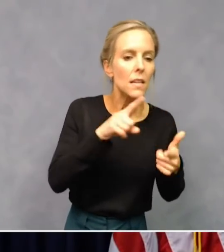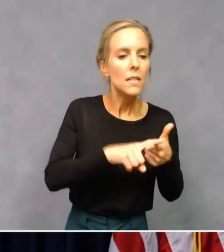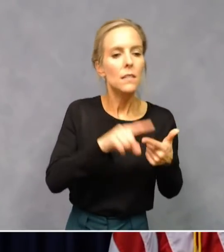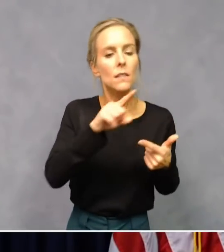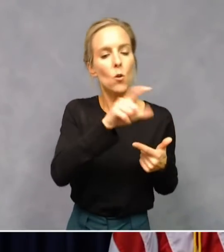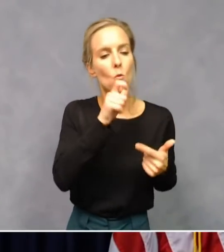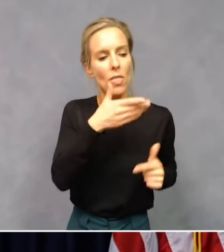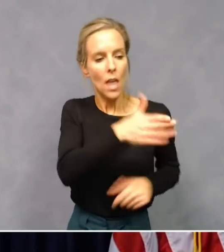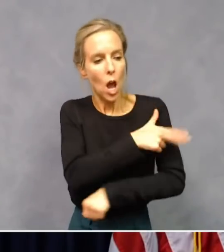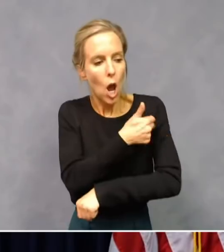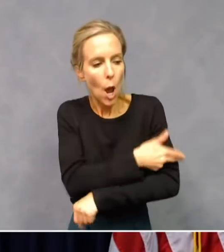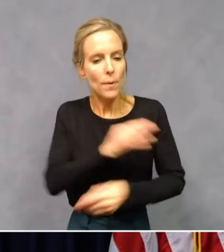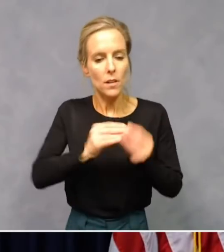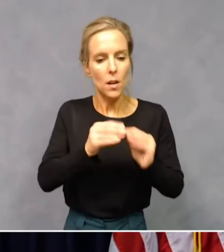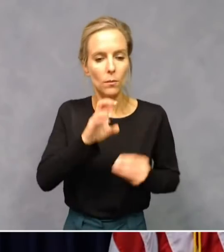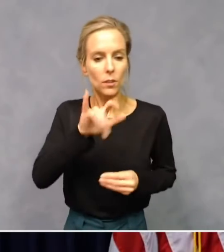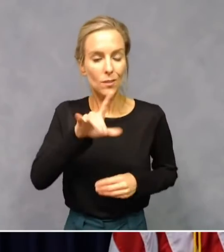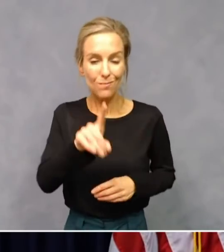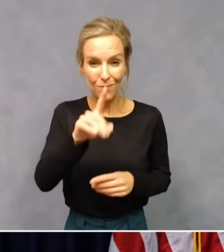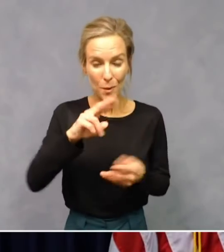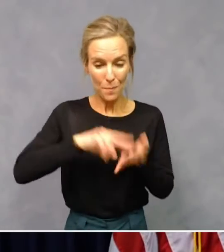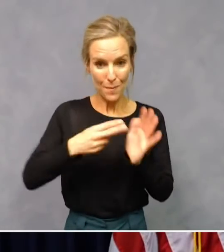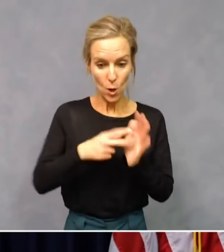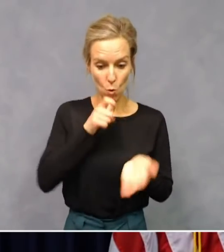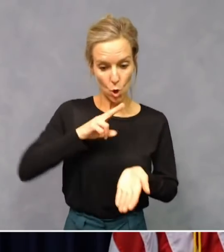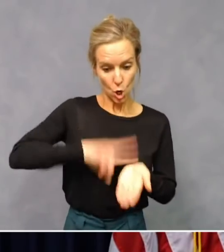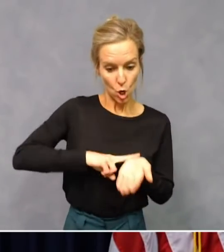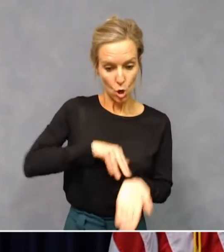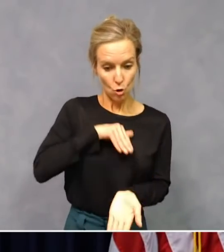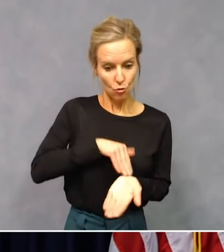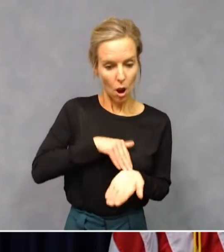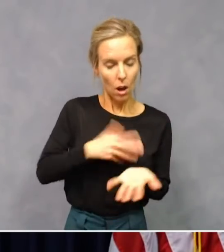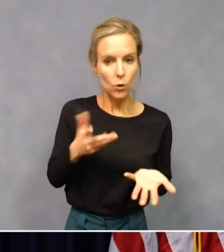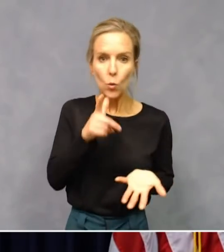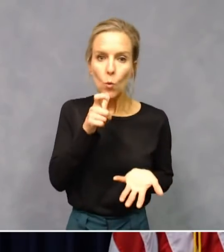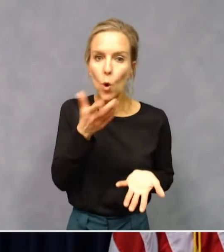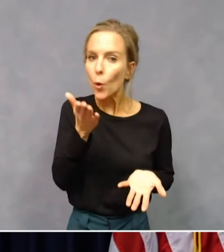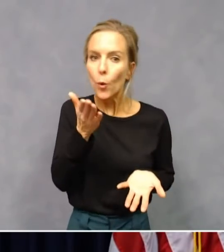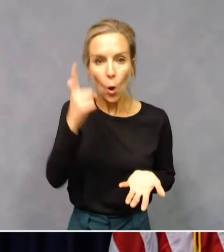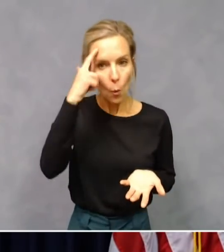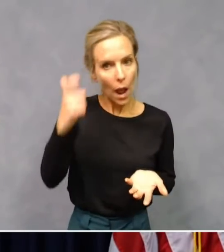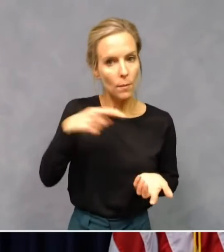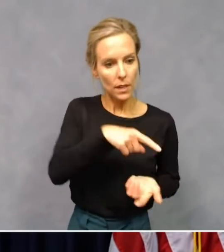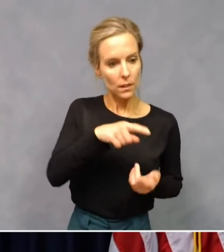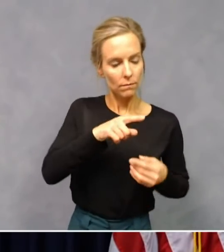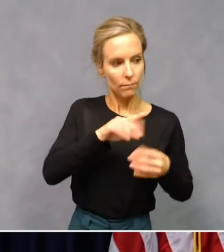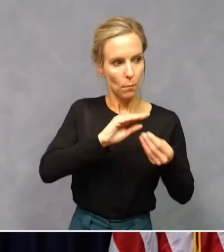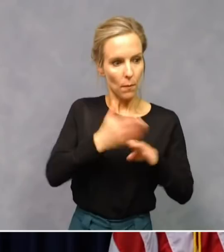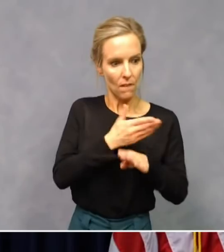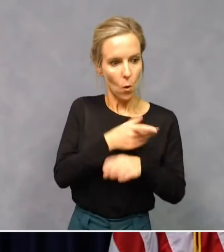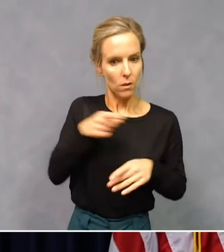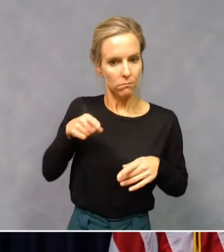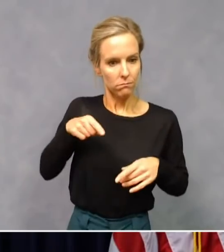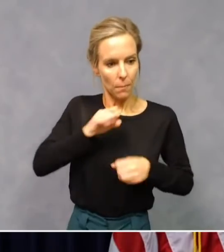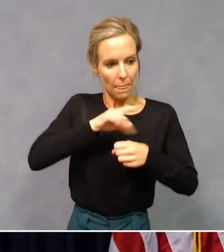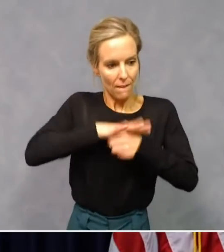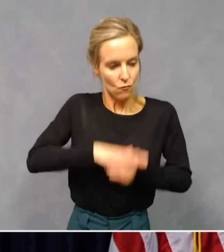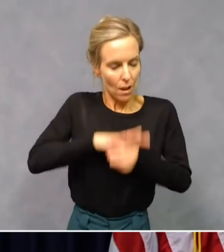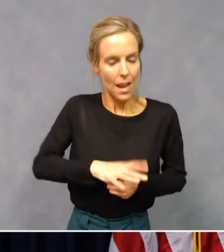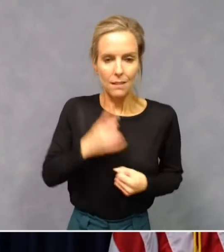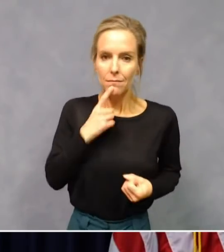we're going to run out of nurses and doctors before we run out of beds. And so we've got to watch that strain. And it's